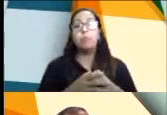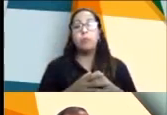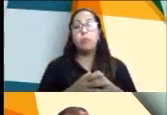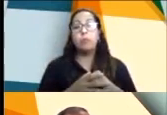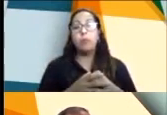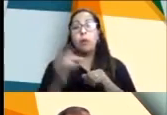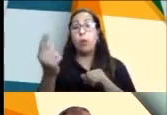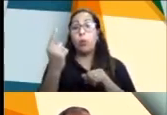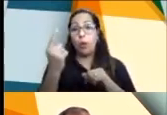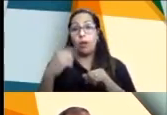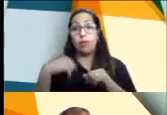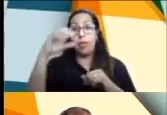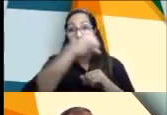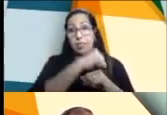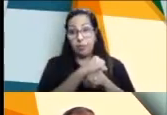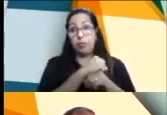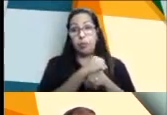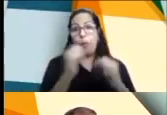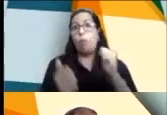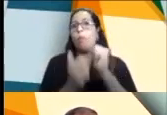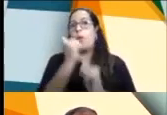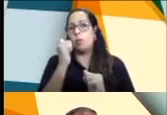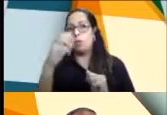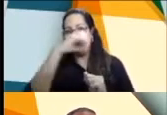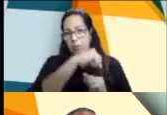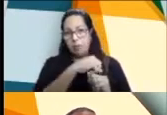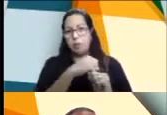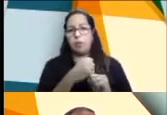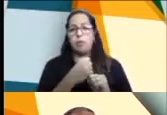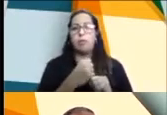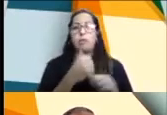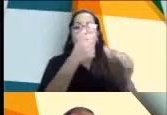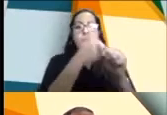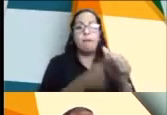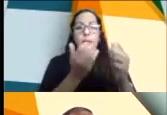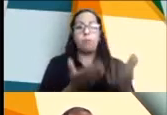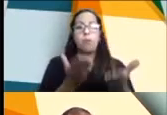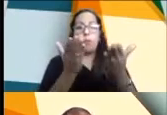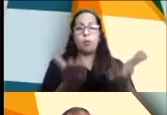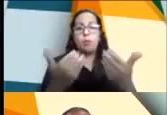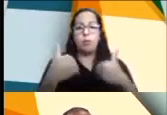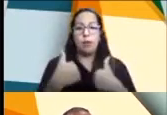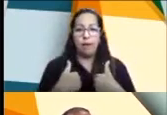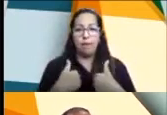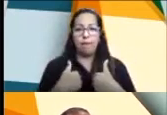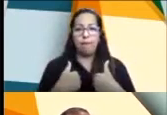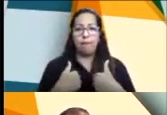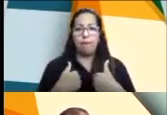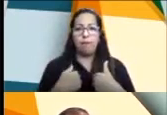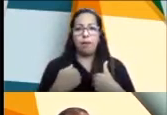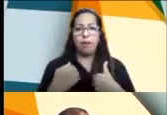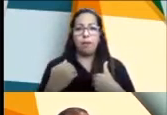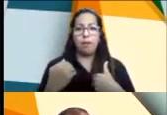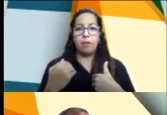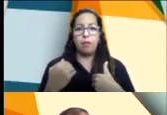the assumptions, one of the most important assumptions, is that every proposal will have like a core team of